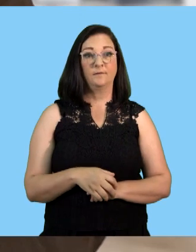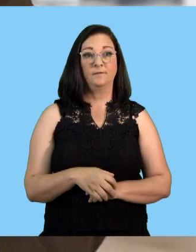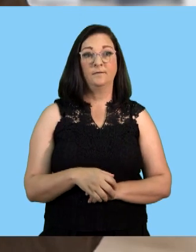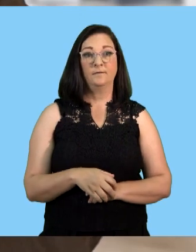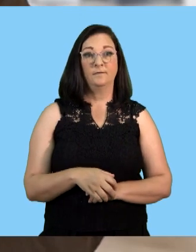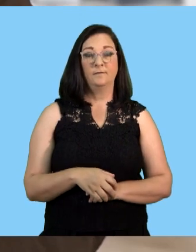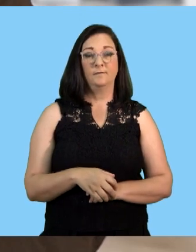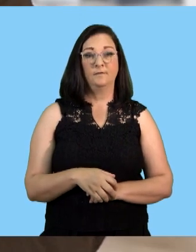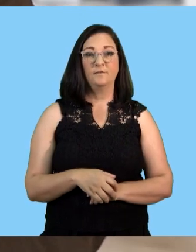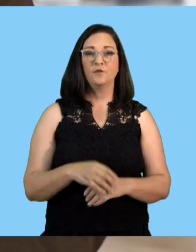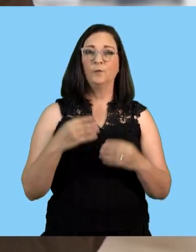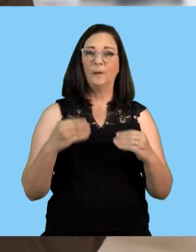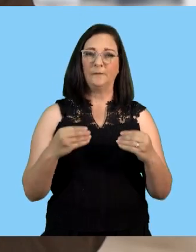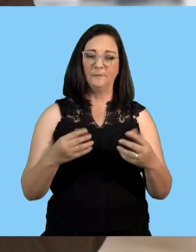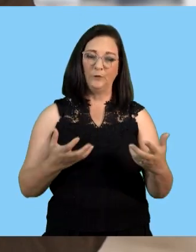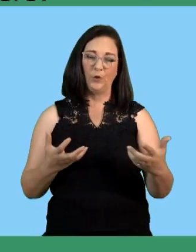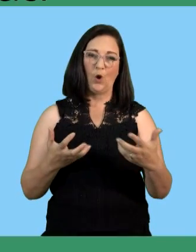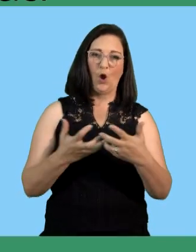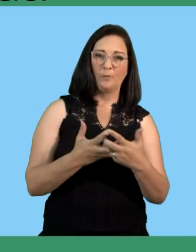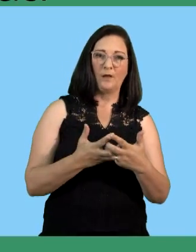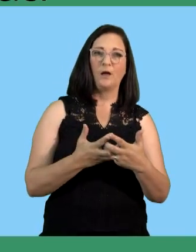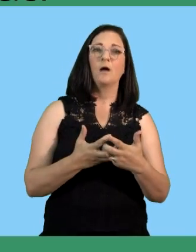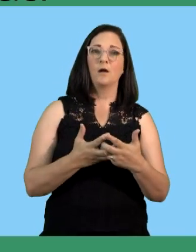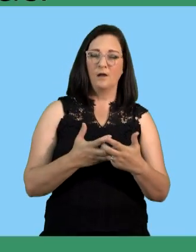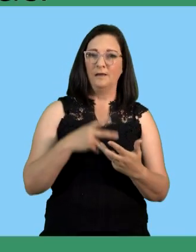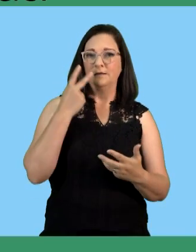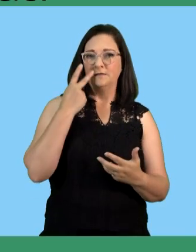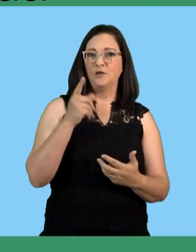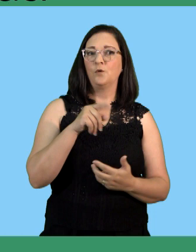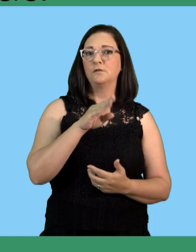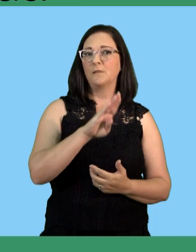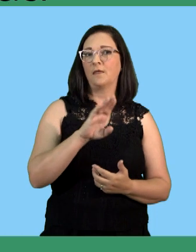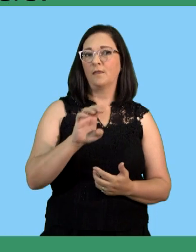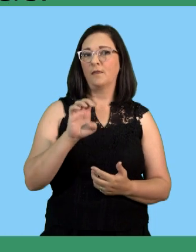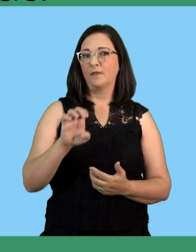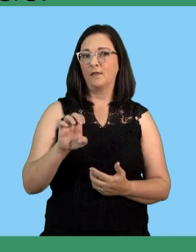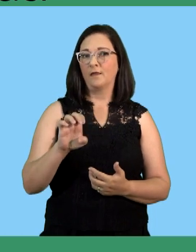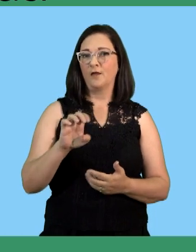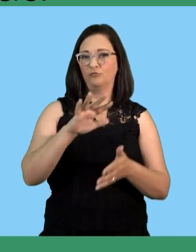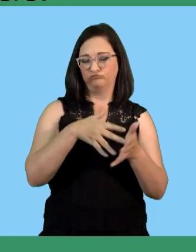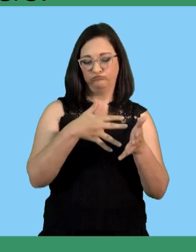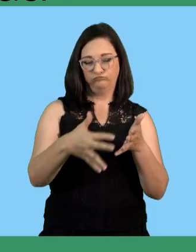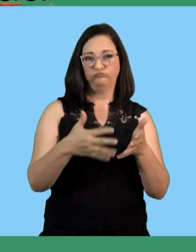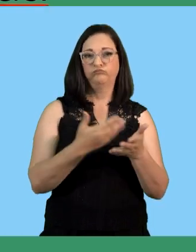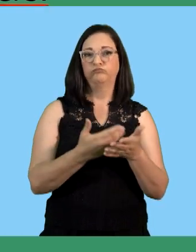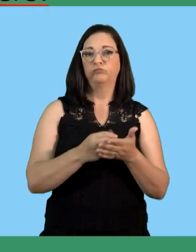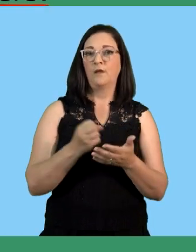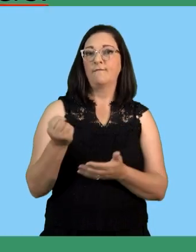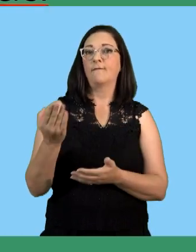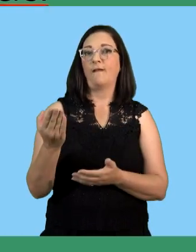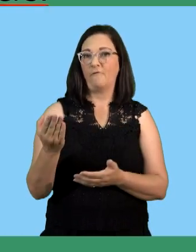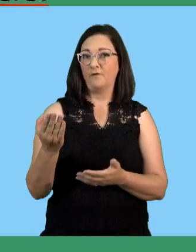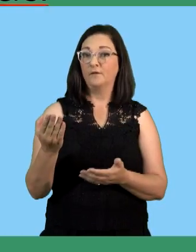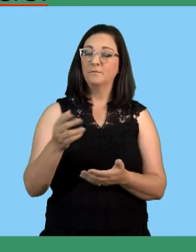businesses that comply with the BBBEE pillars will be rated high on the BEE scorecard and may get government tenders.